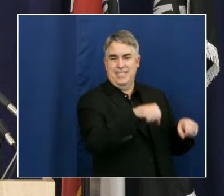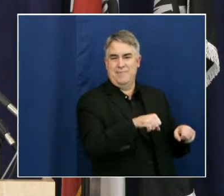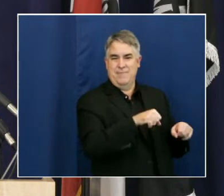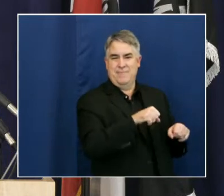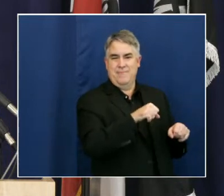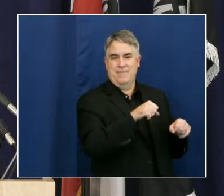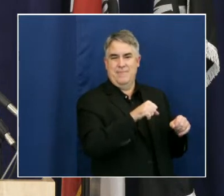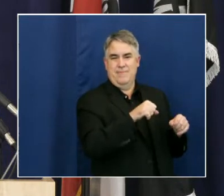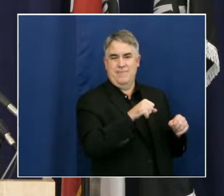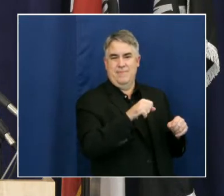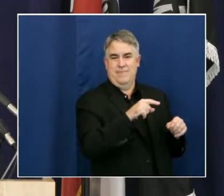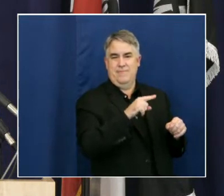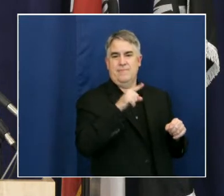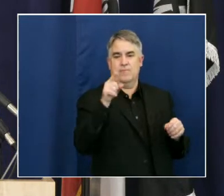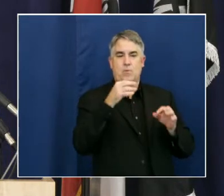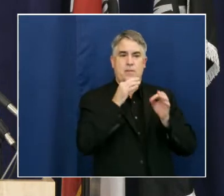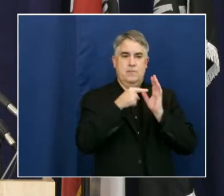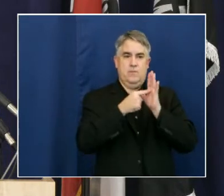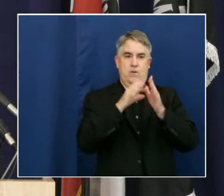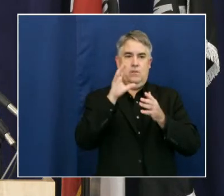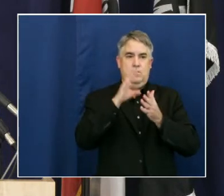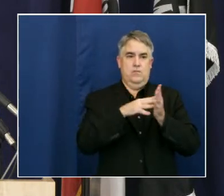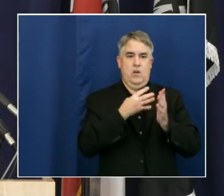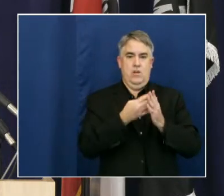it with you, but the